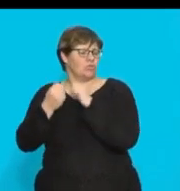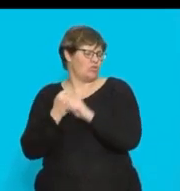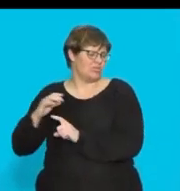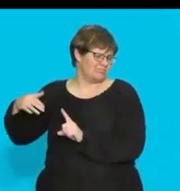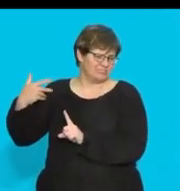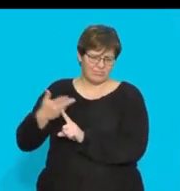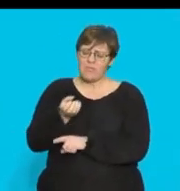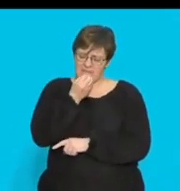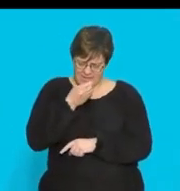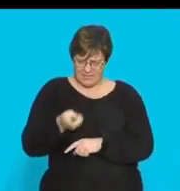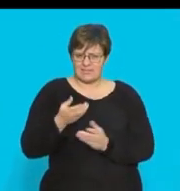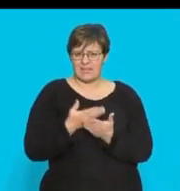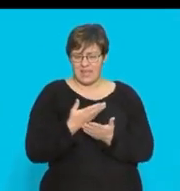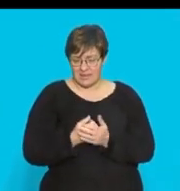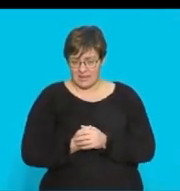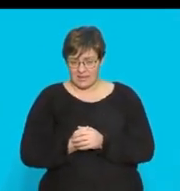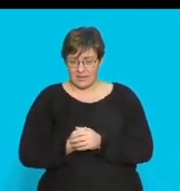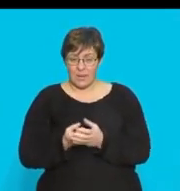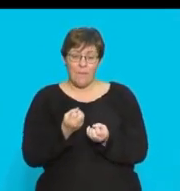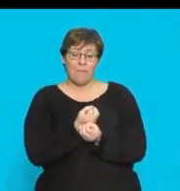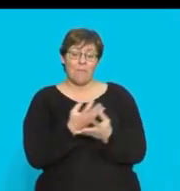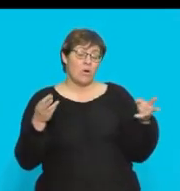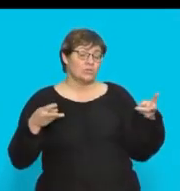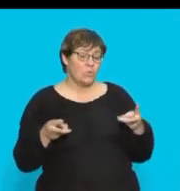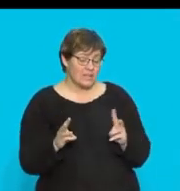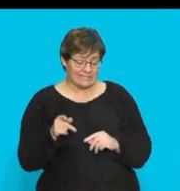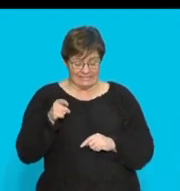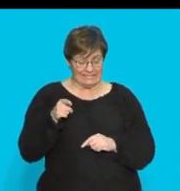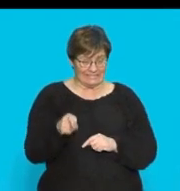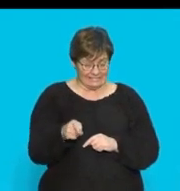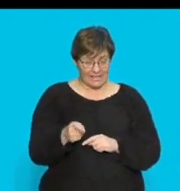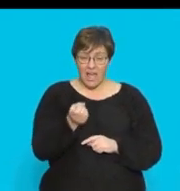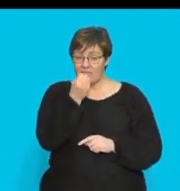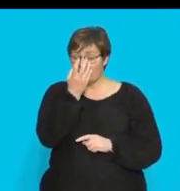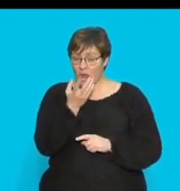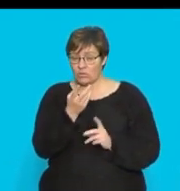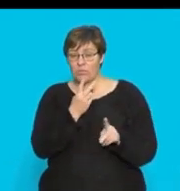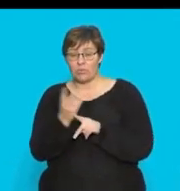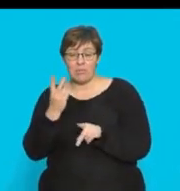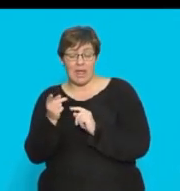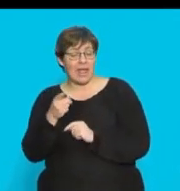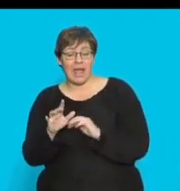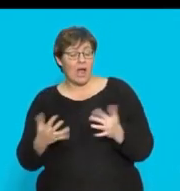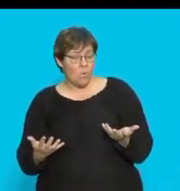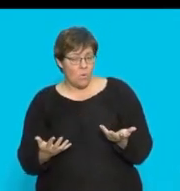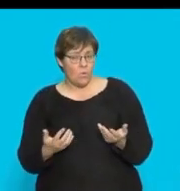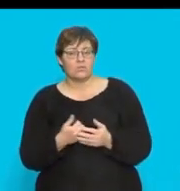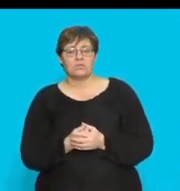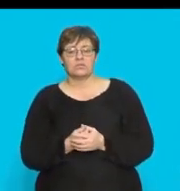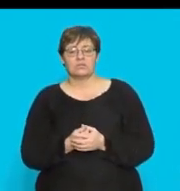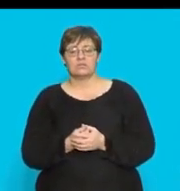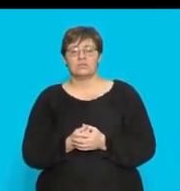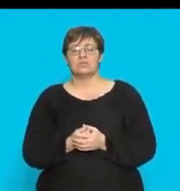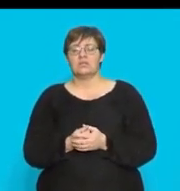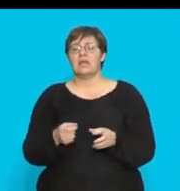for many years, so we can eat them. The most common way in which waterblommetjie flowers are prepared is as